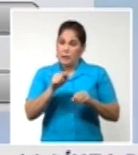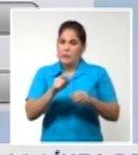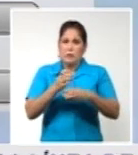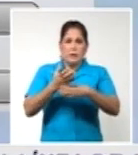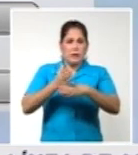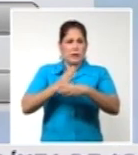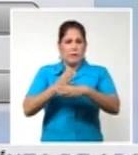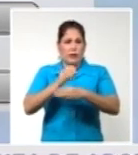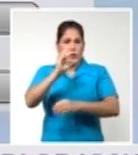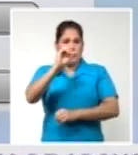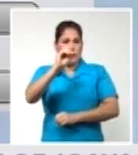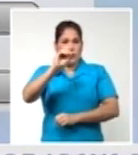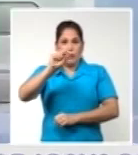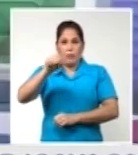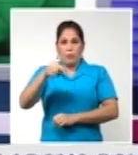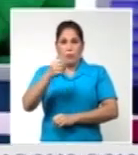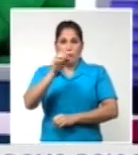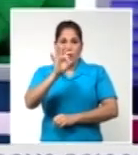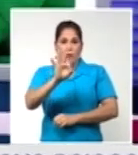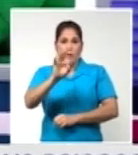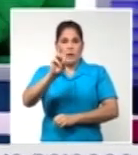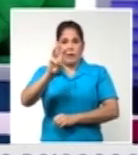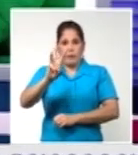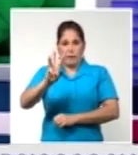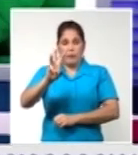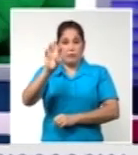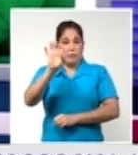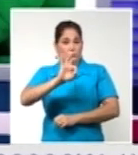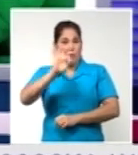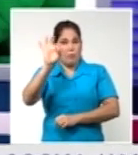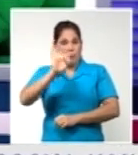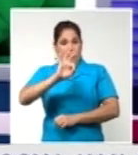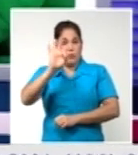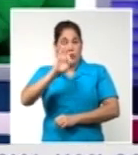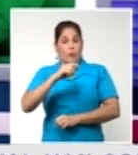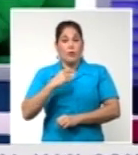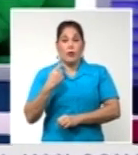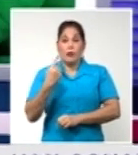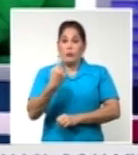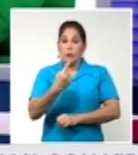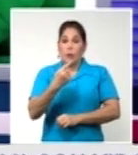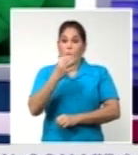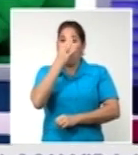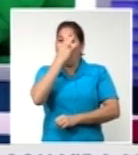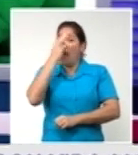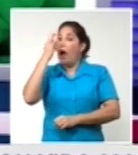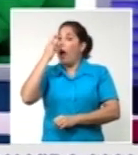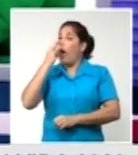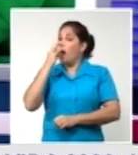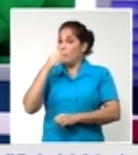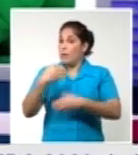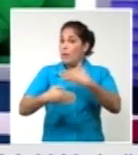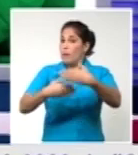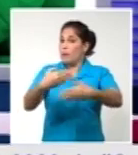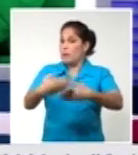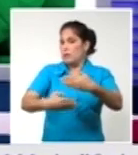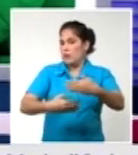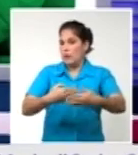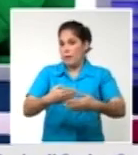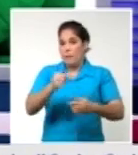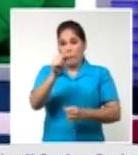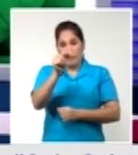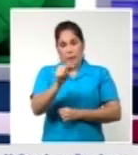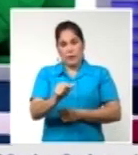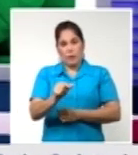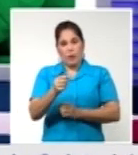6,479, or 0.83% of people, have tested positive for the virus. As